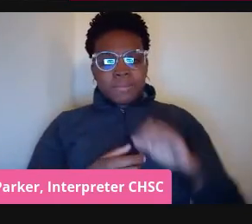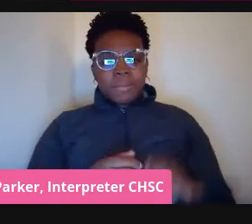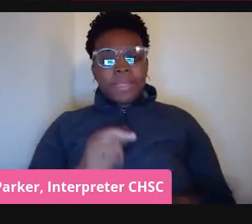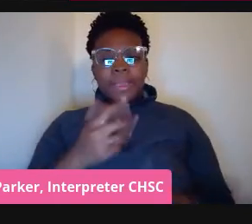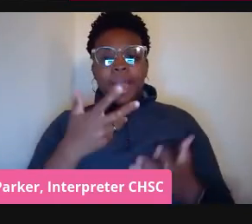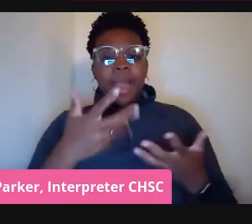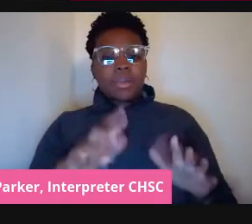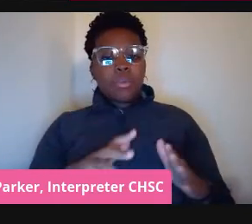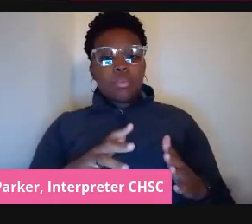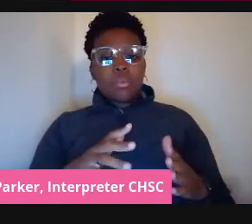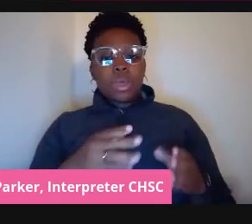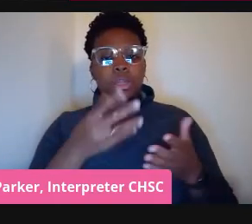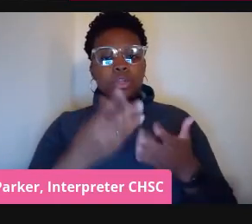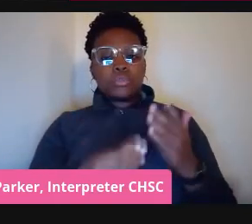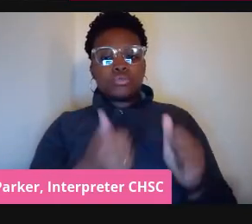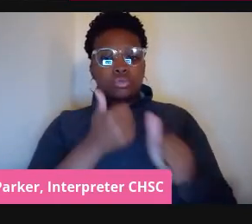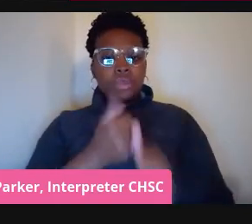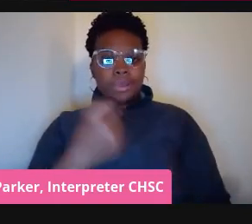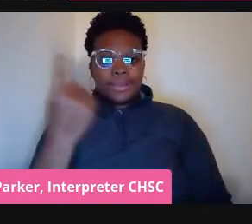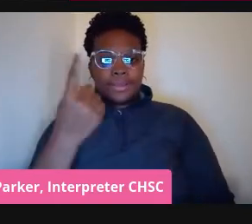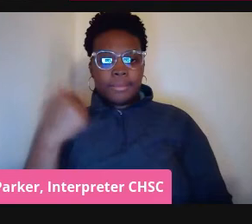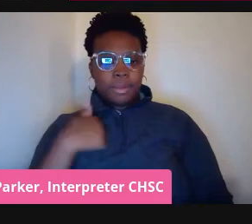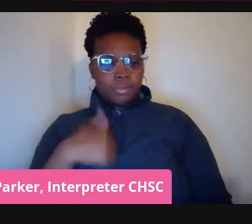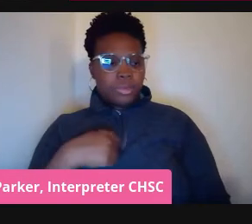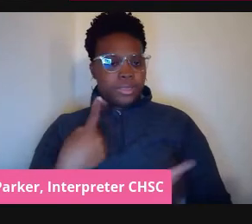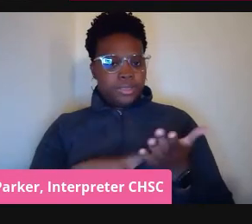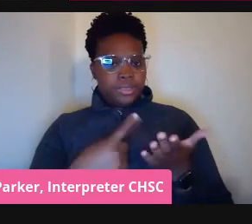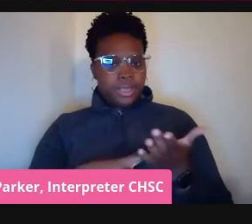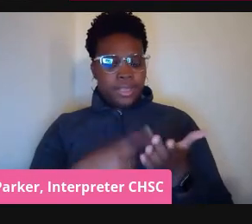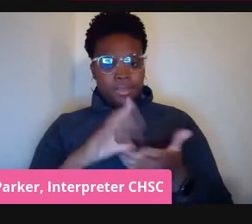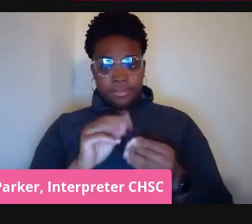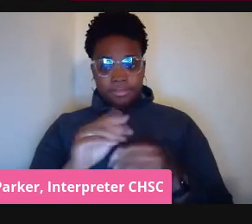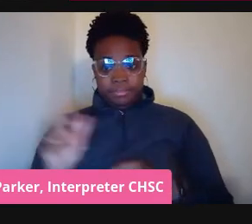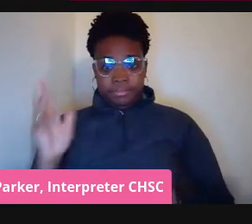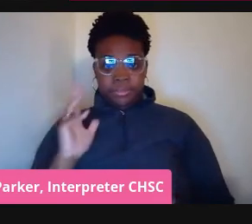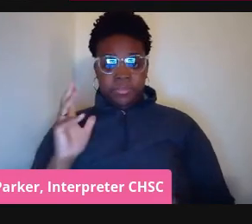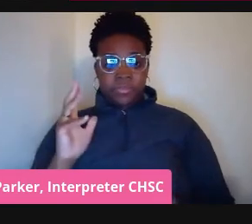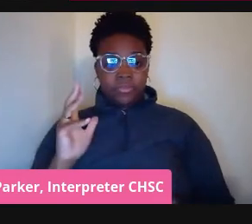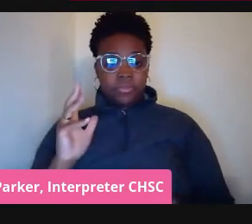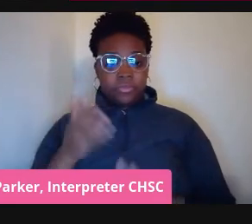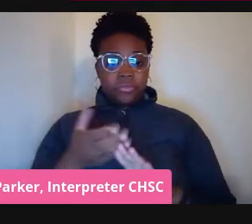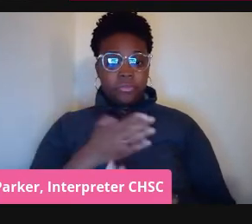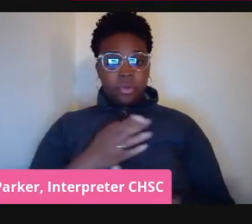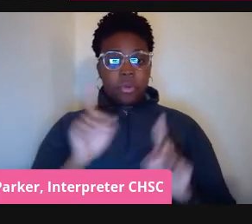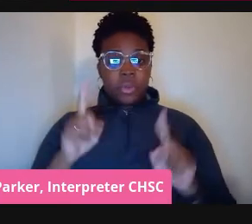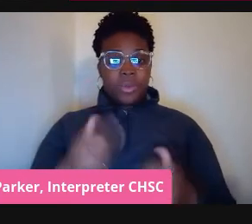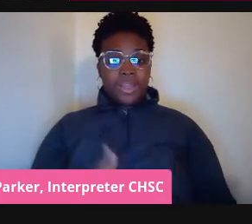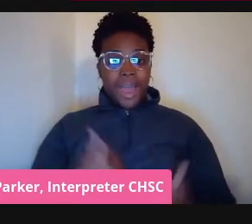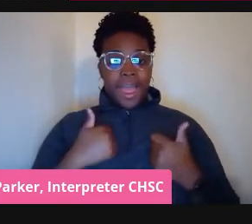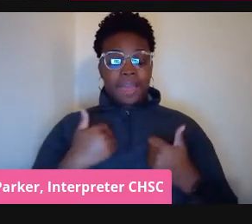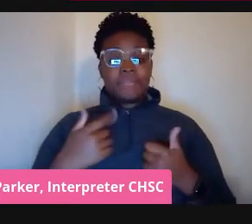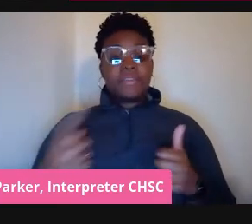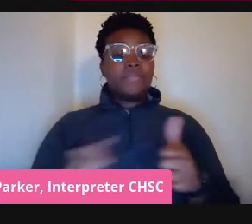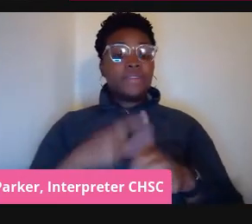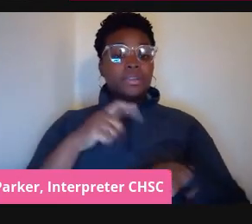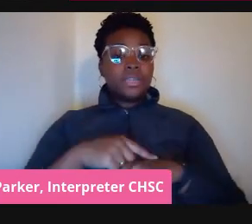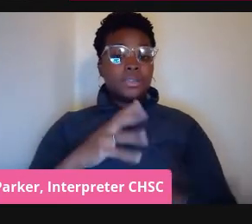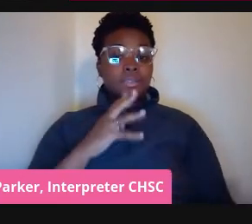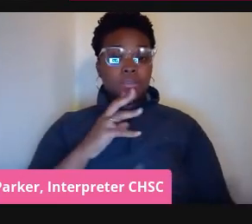something, Erica, that we talked about, and I said this before we went live, that when we spoke with you the first time,